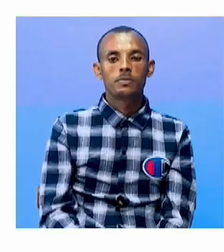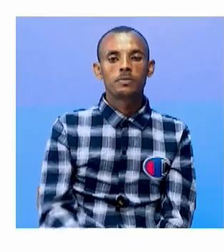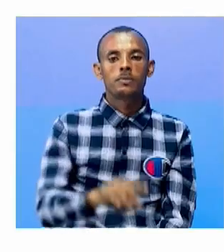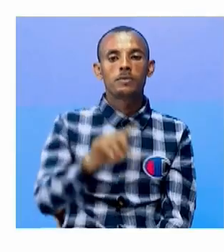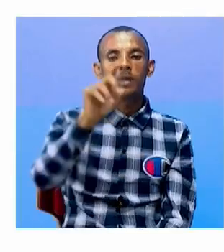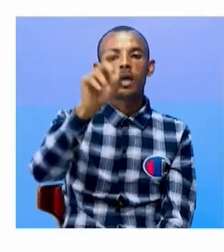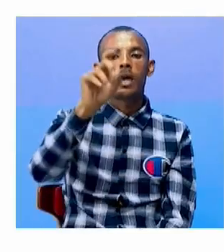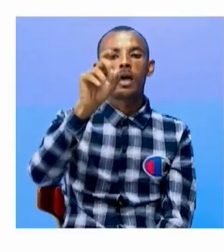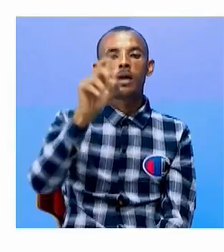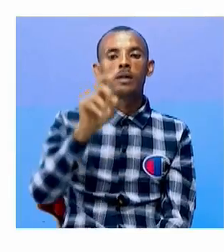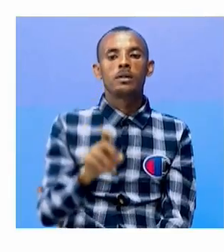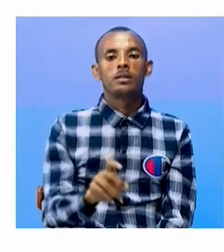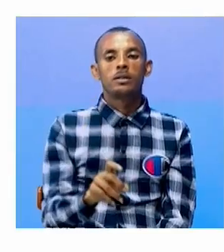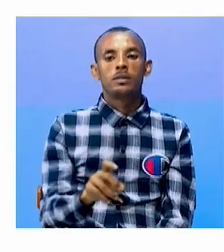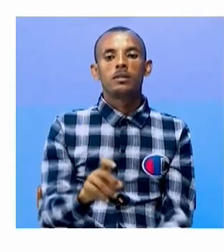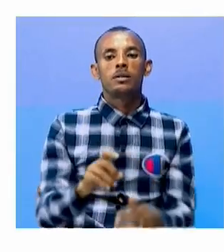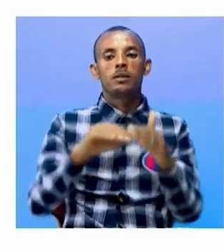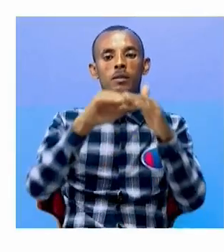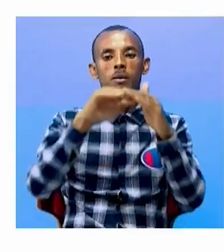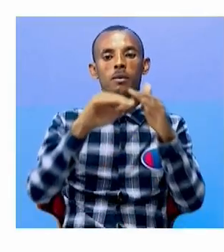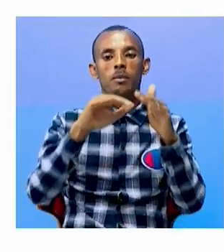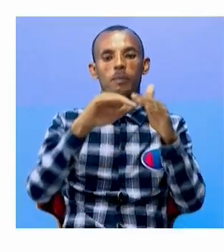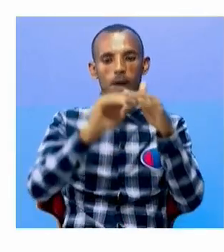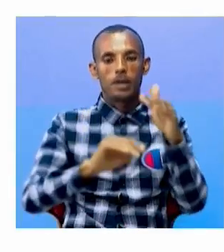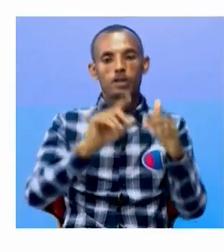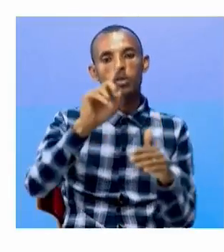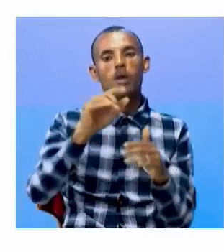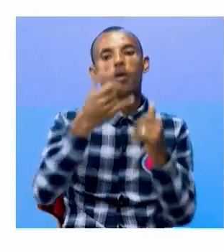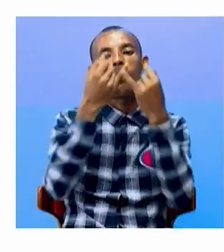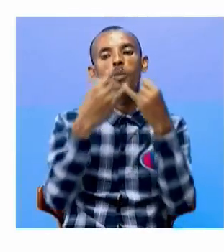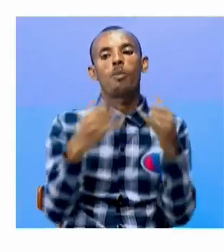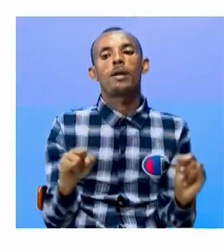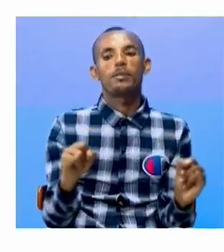x minus 1 over